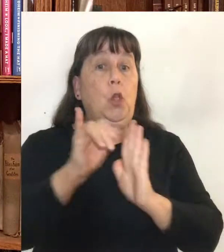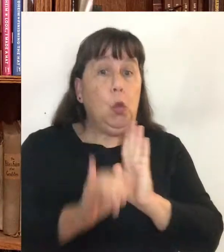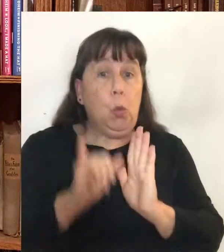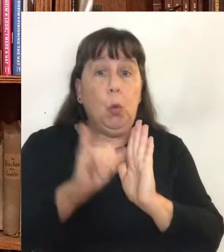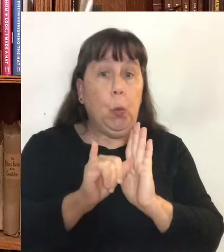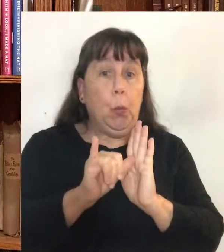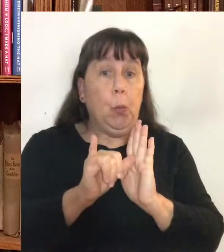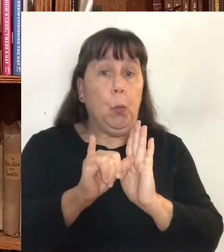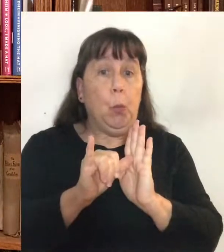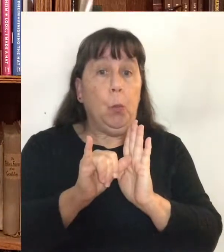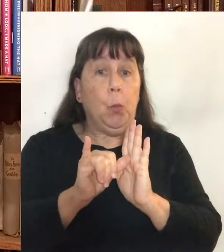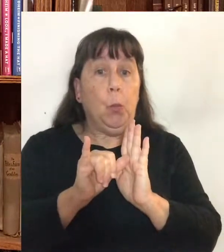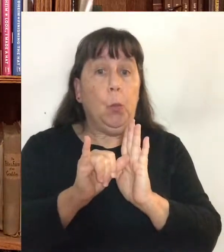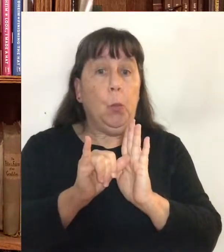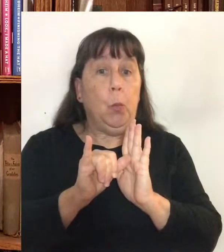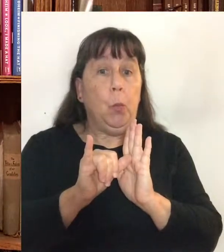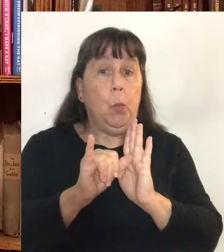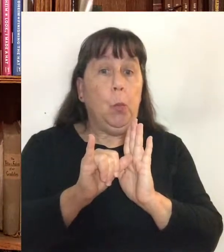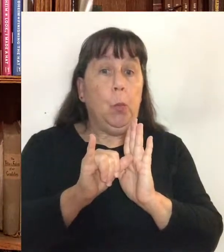YouTube,